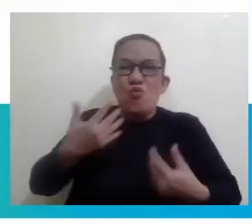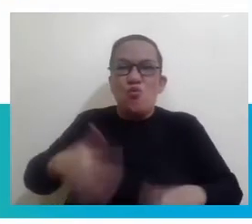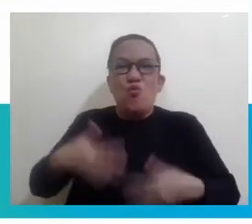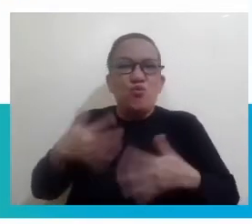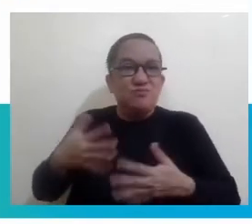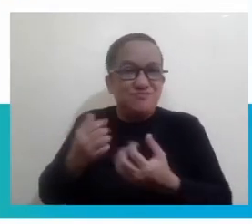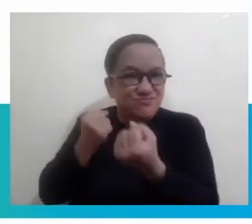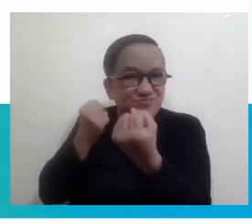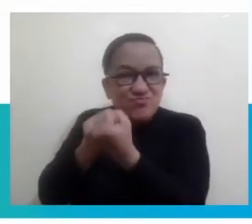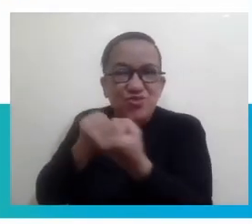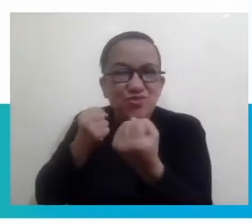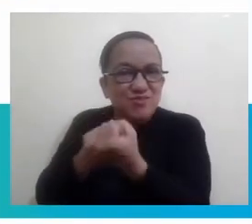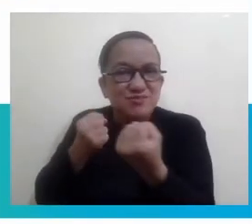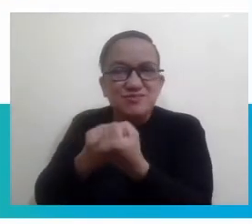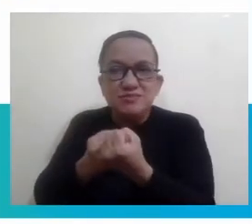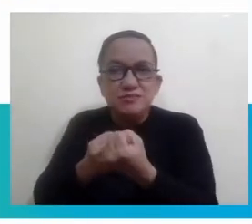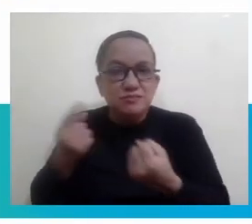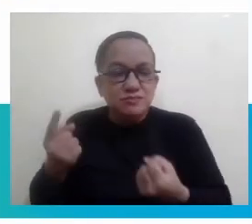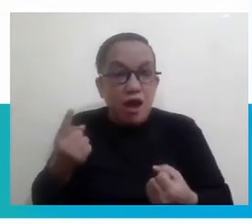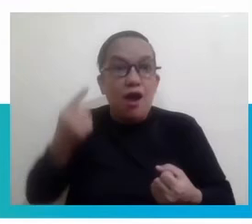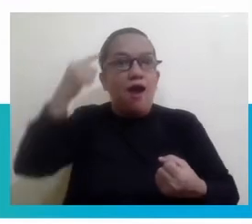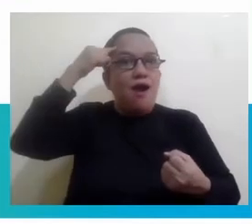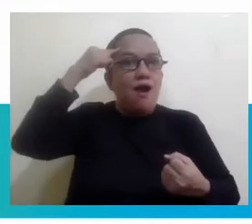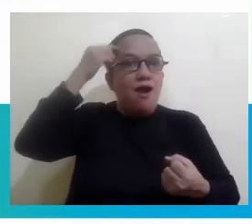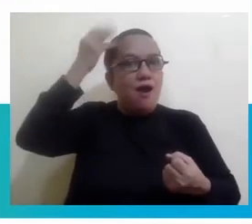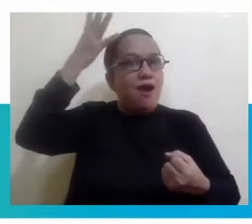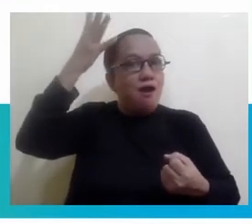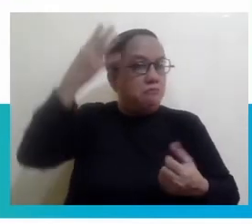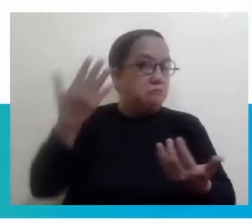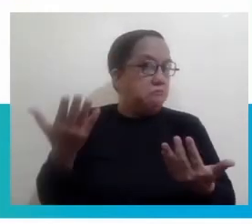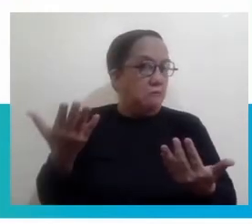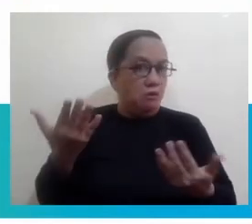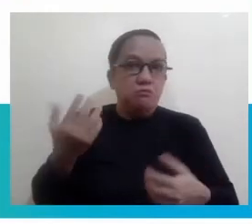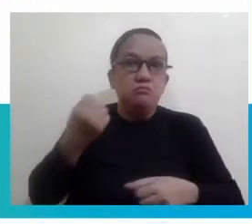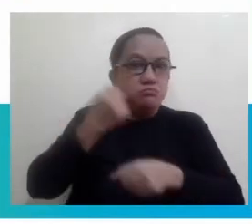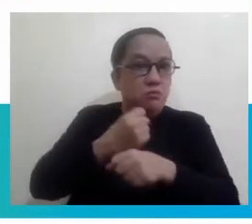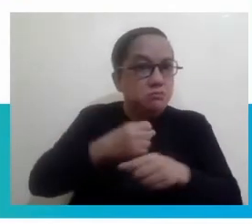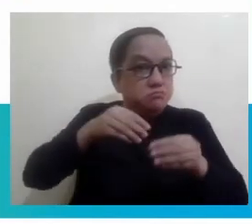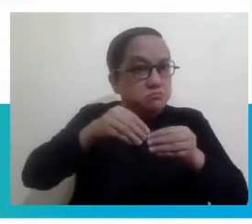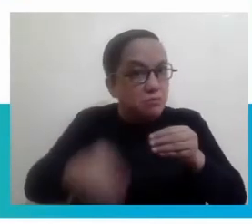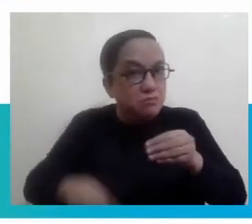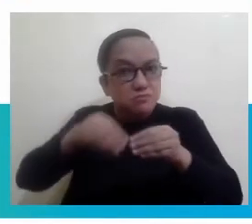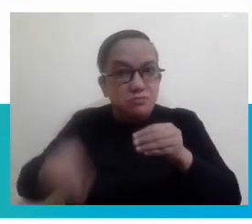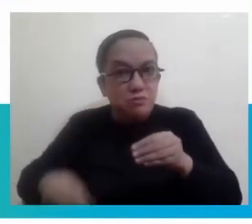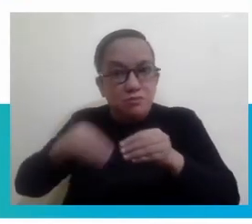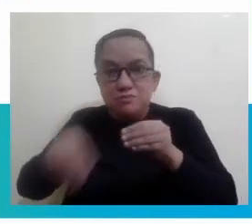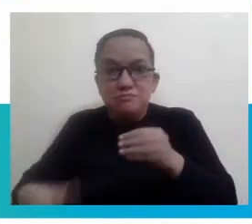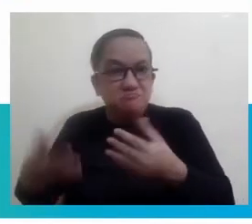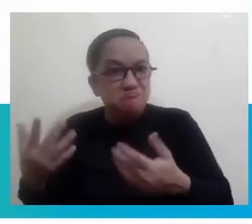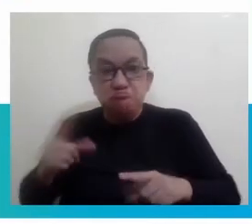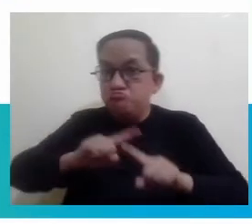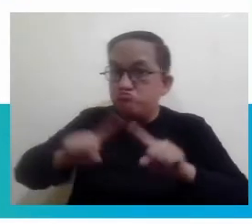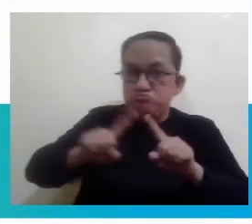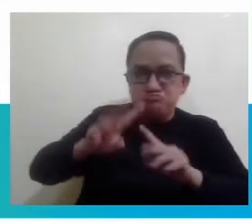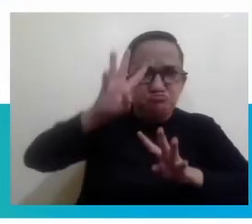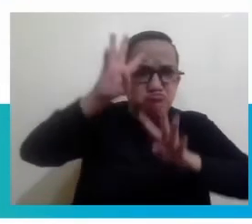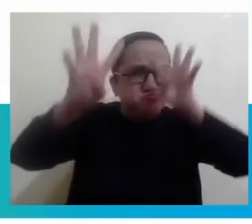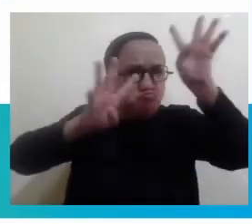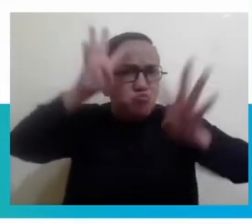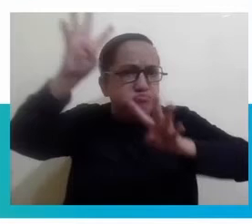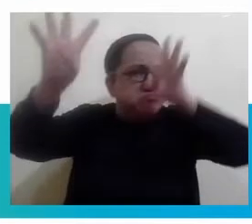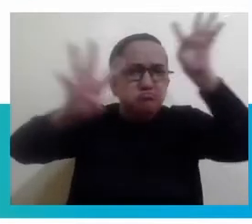or cultivating more lands for farming so that the community people can earn income so that they